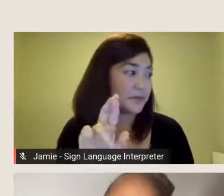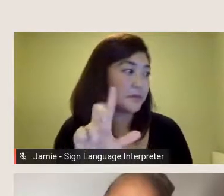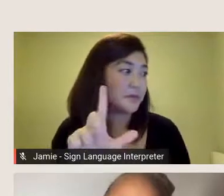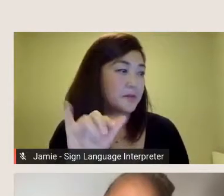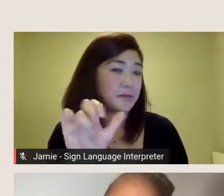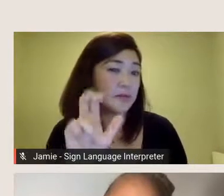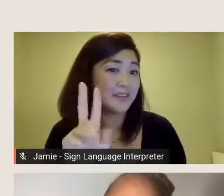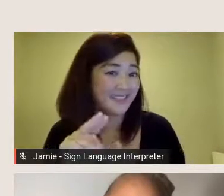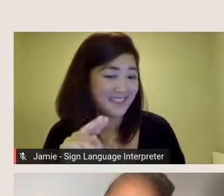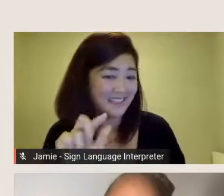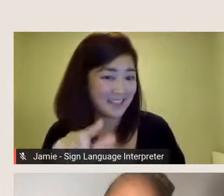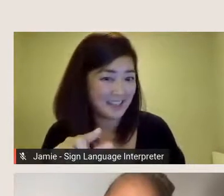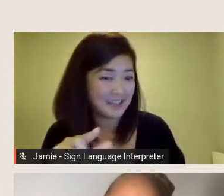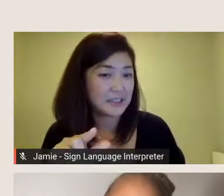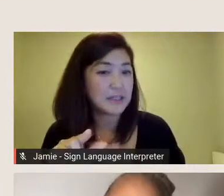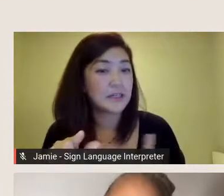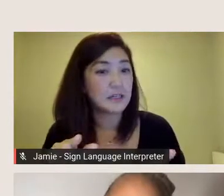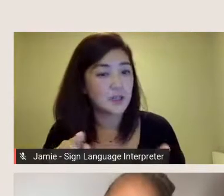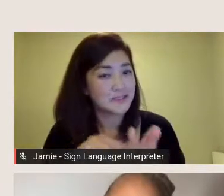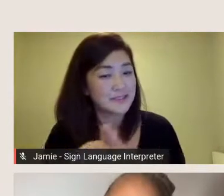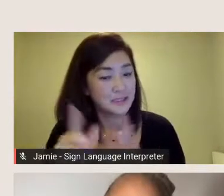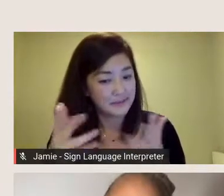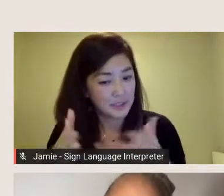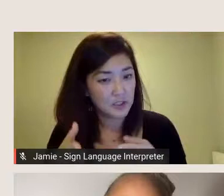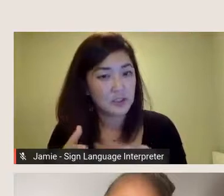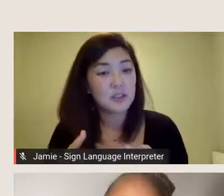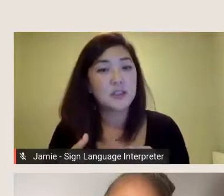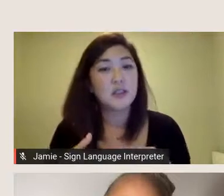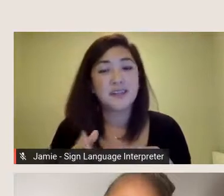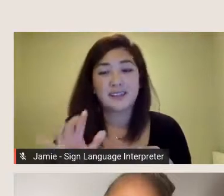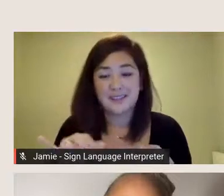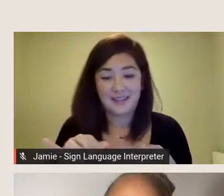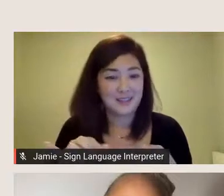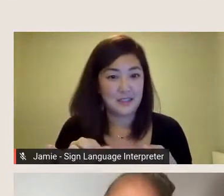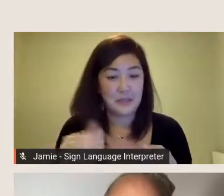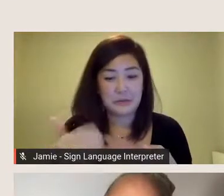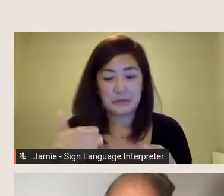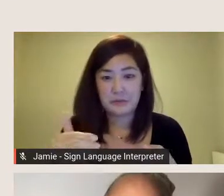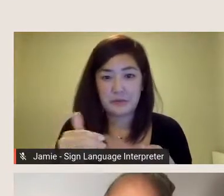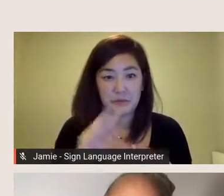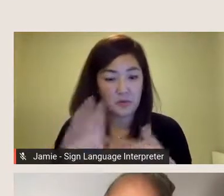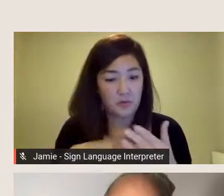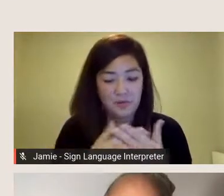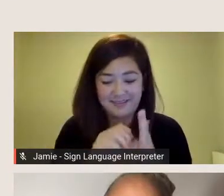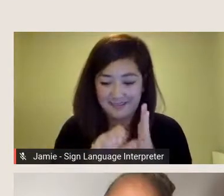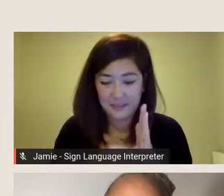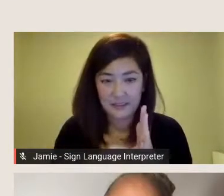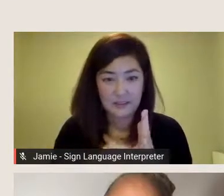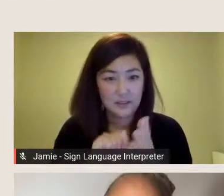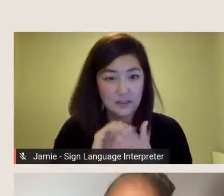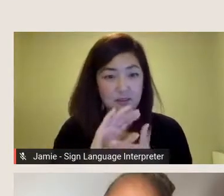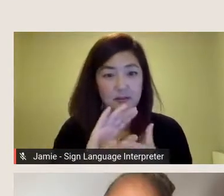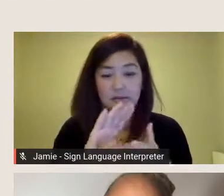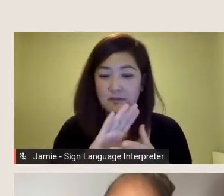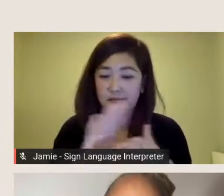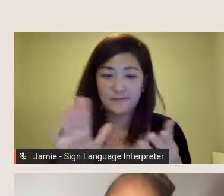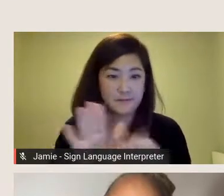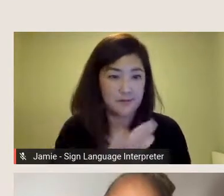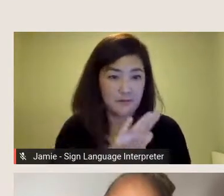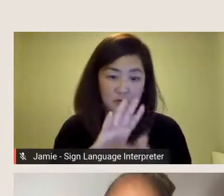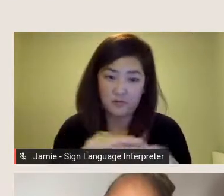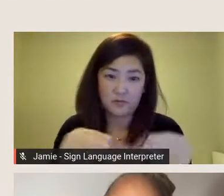is the incident that incites this whole story, and it's at the heart of the story. In some ways, it's